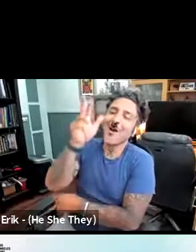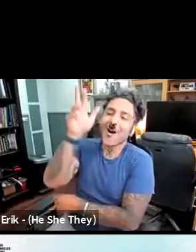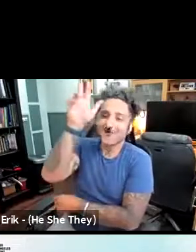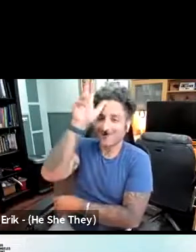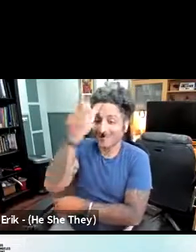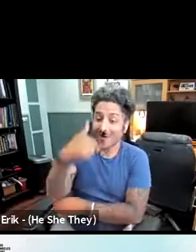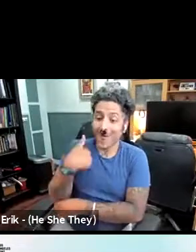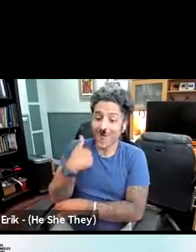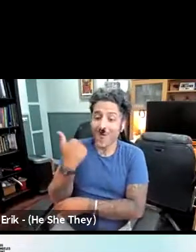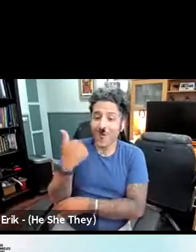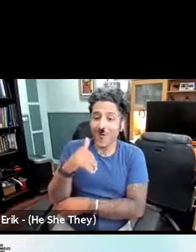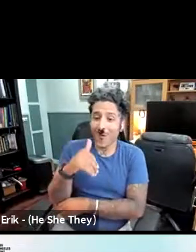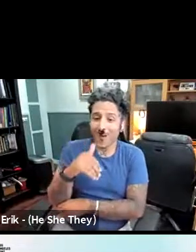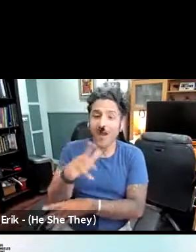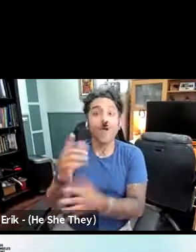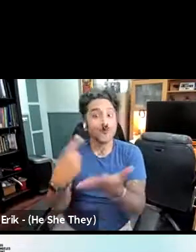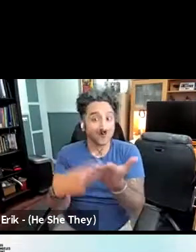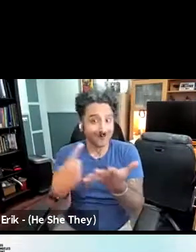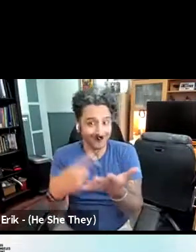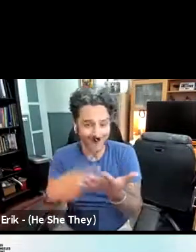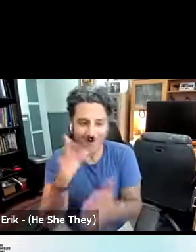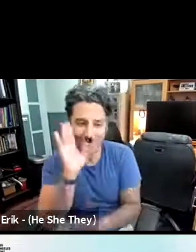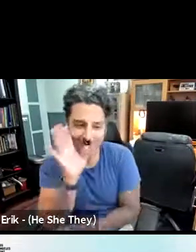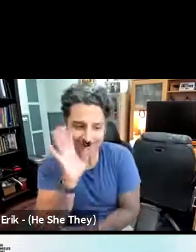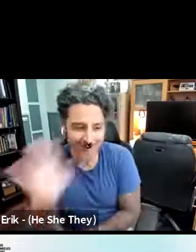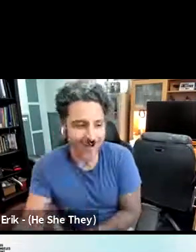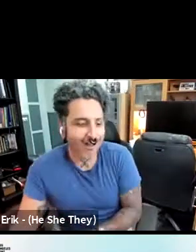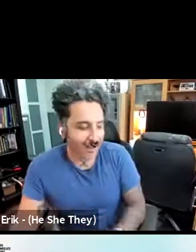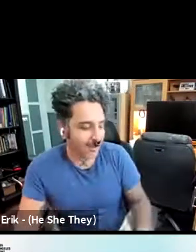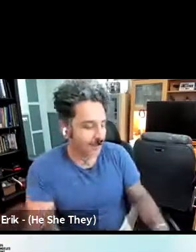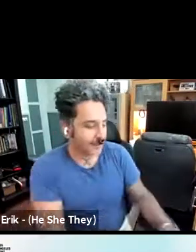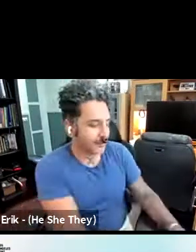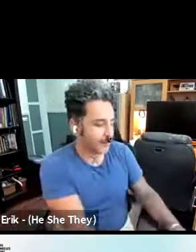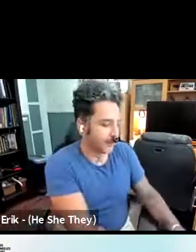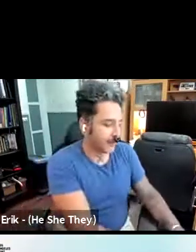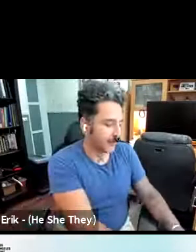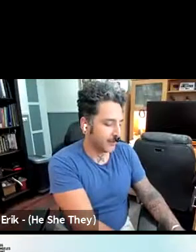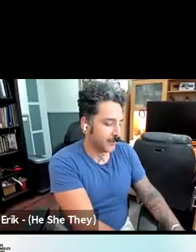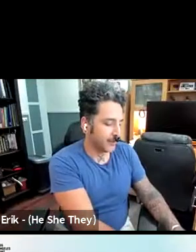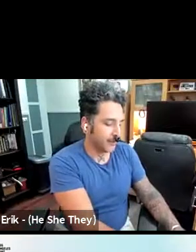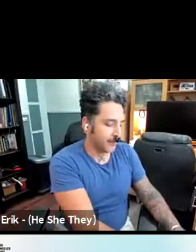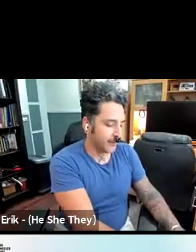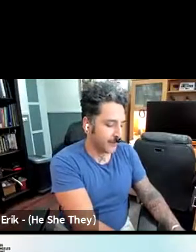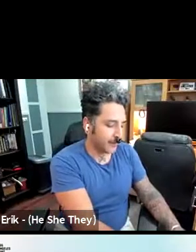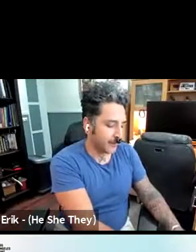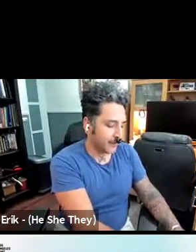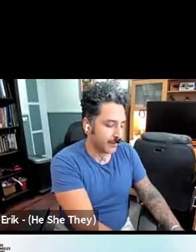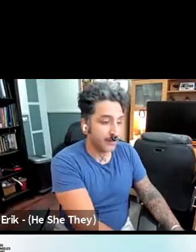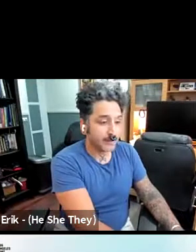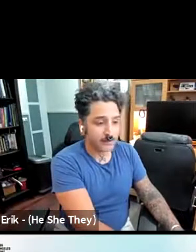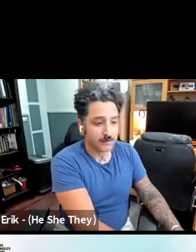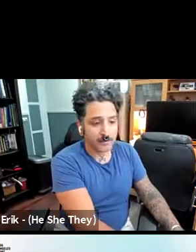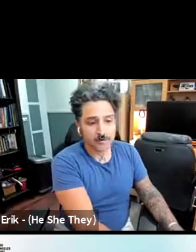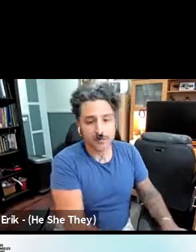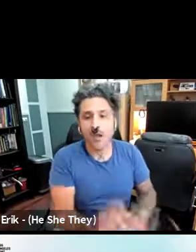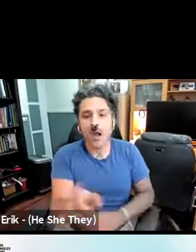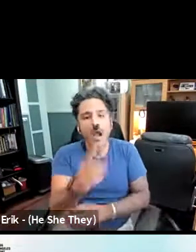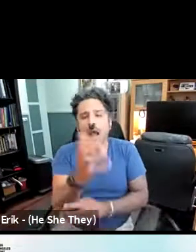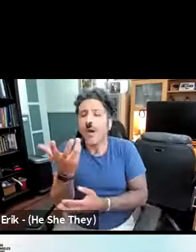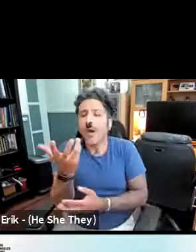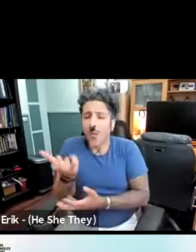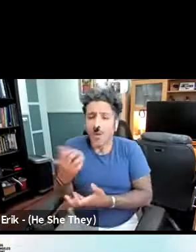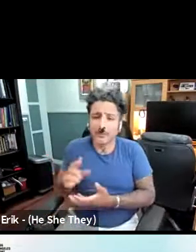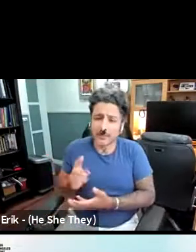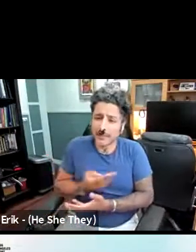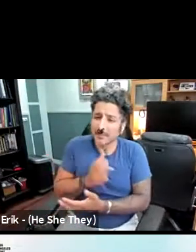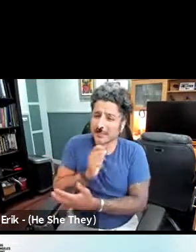And we gonna talk. Okay, all right. But I also would want us to never